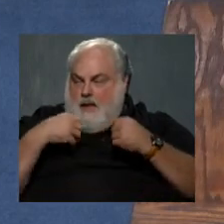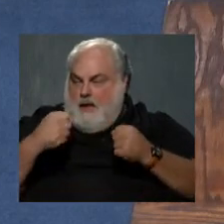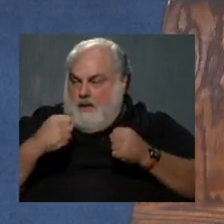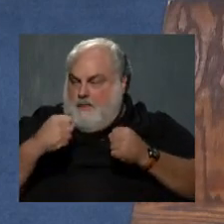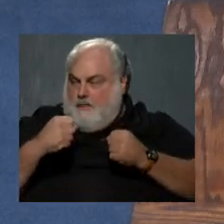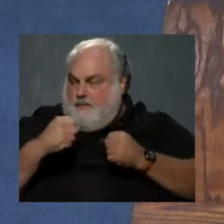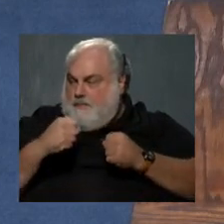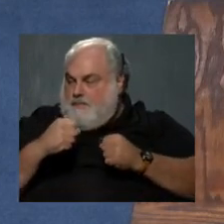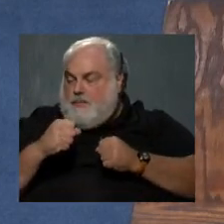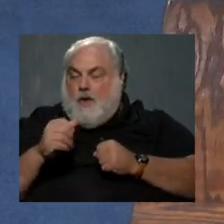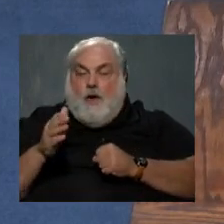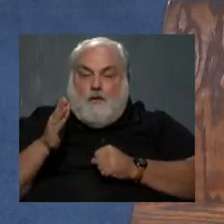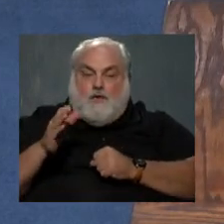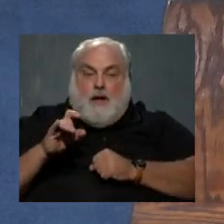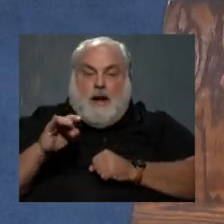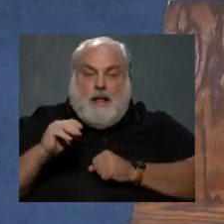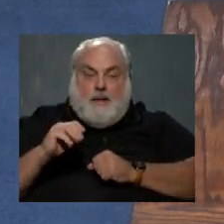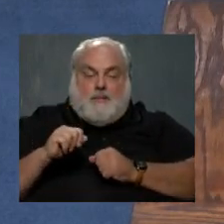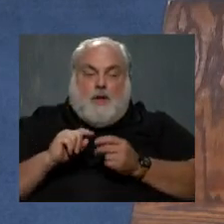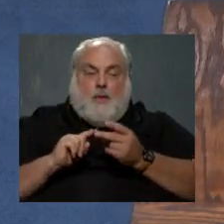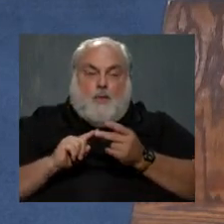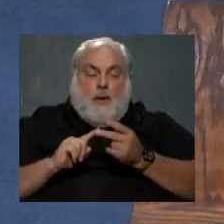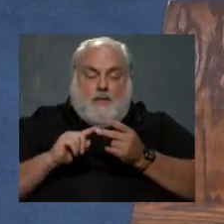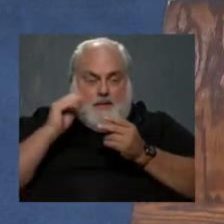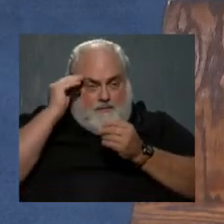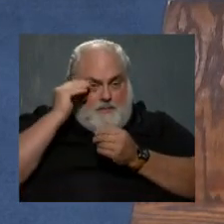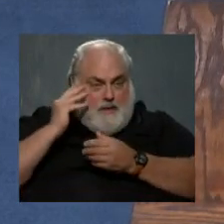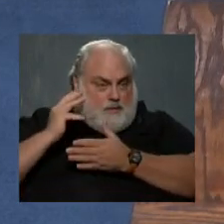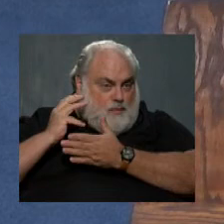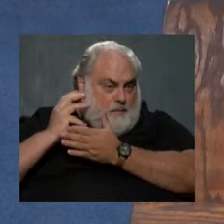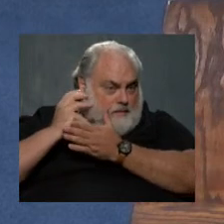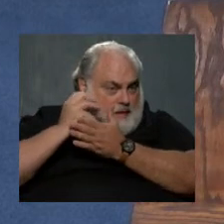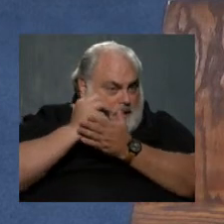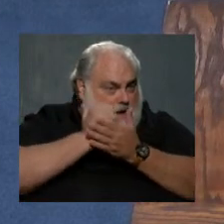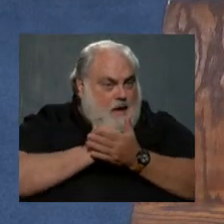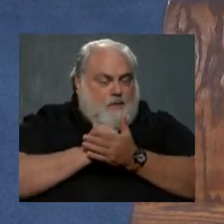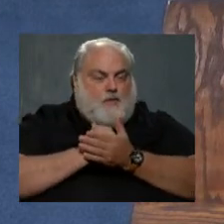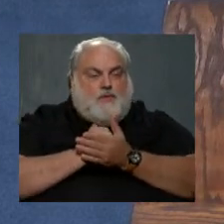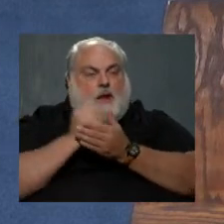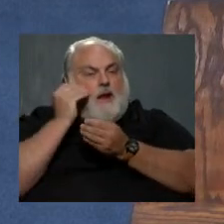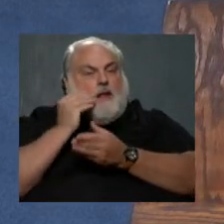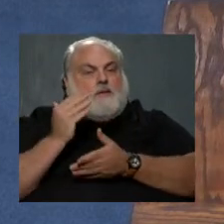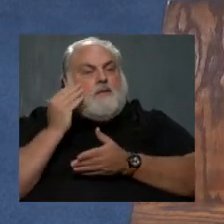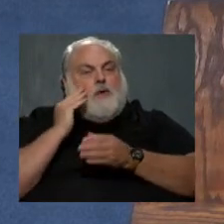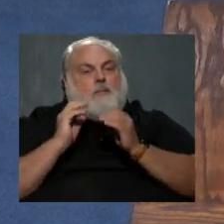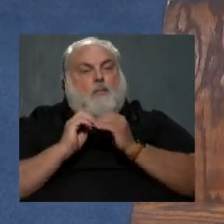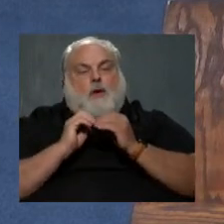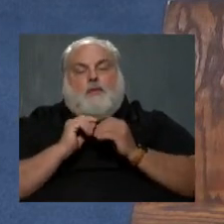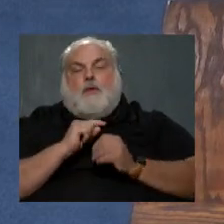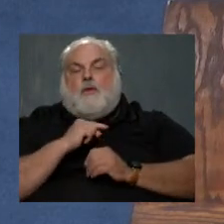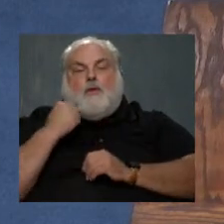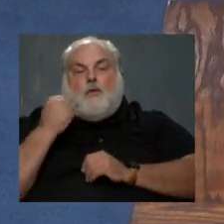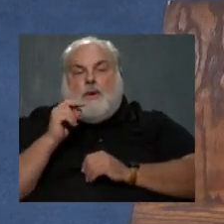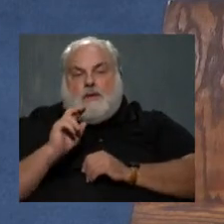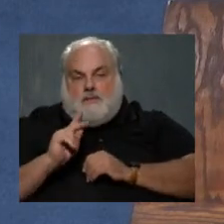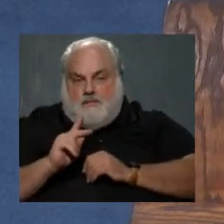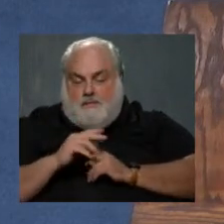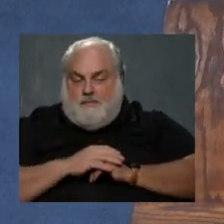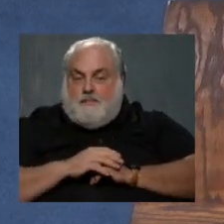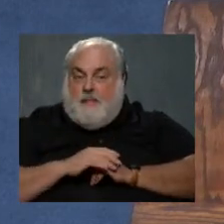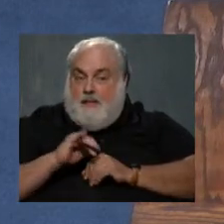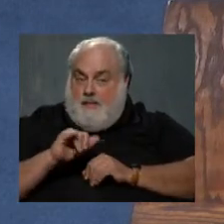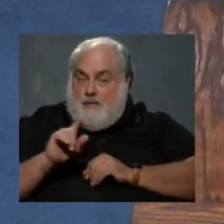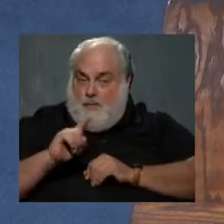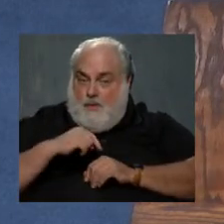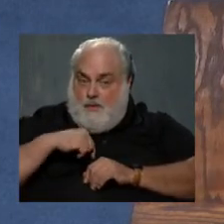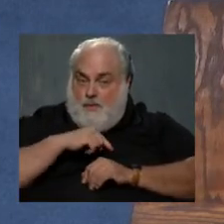at in the future as the data that we gather tells us more about the risk of the group. So that's where we are